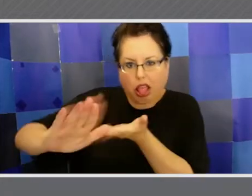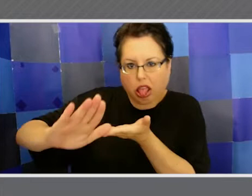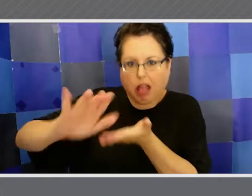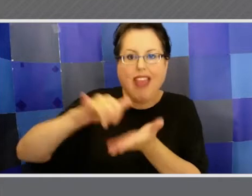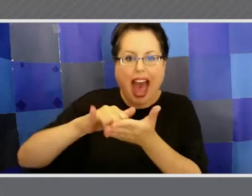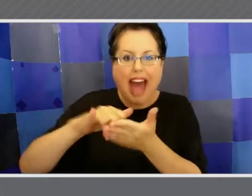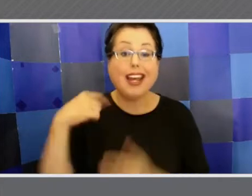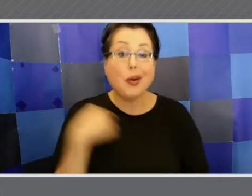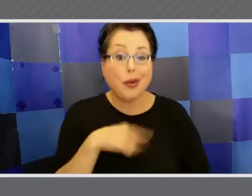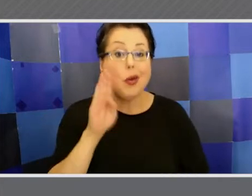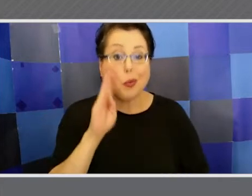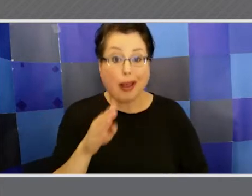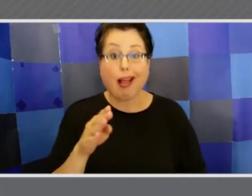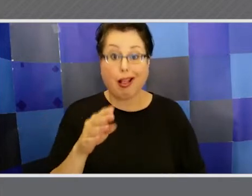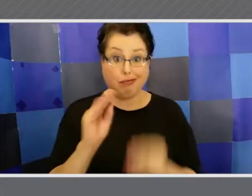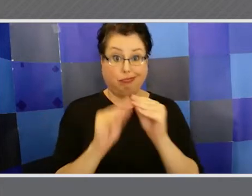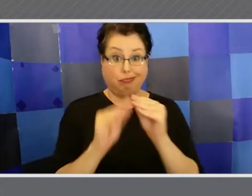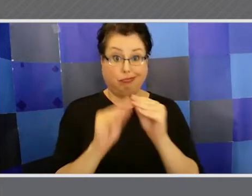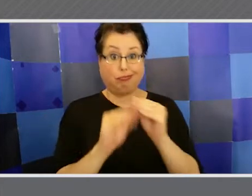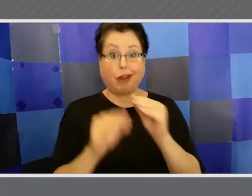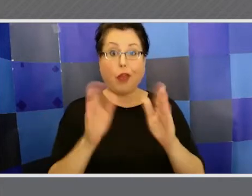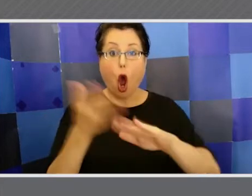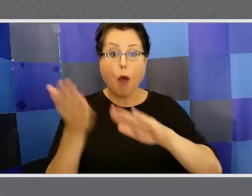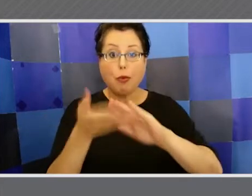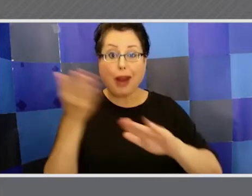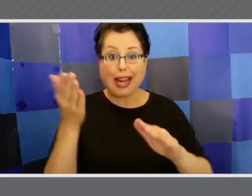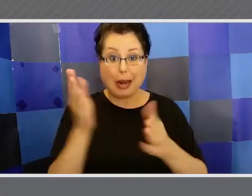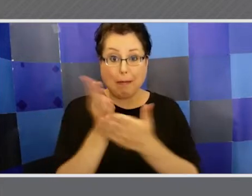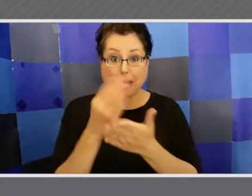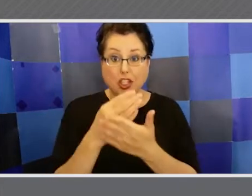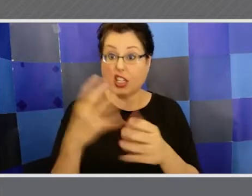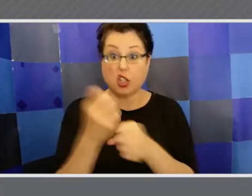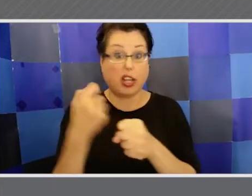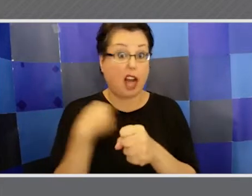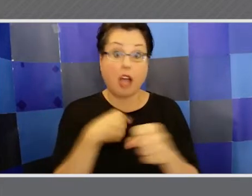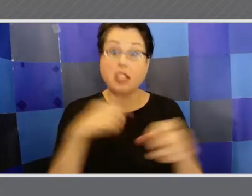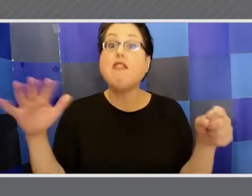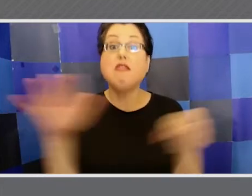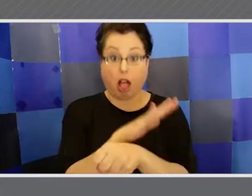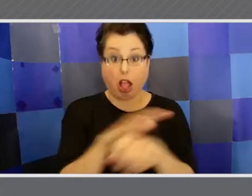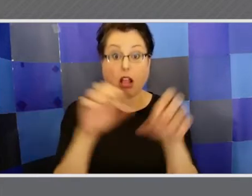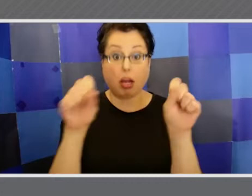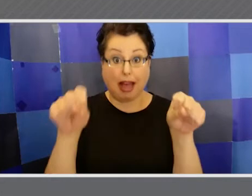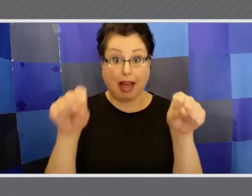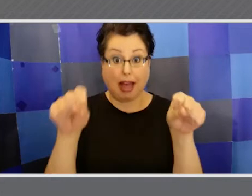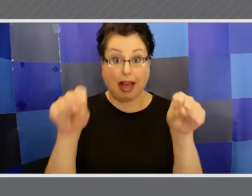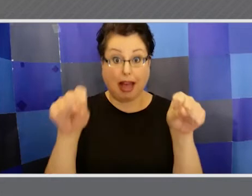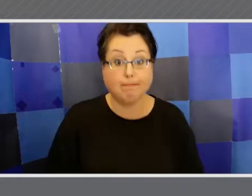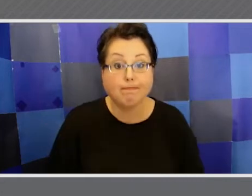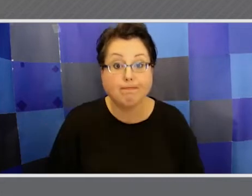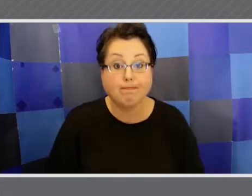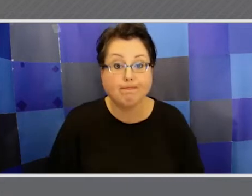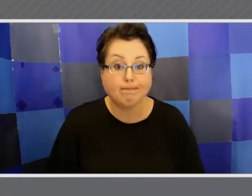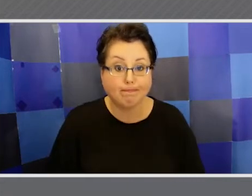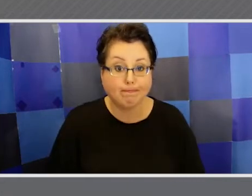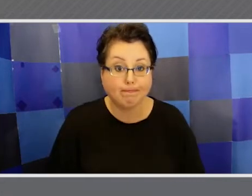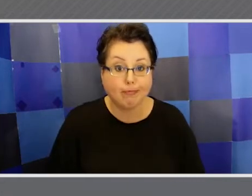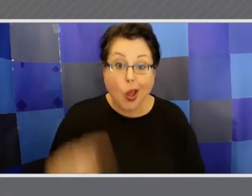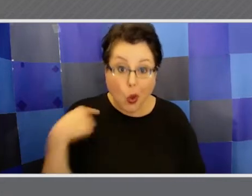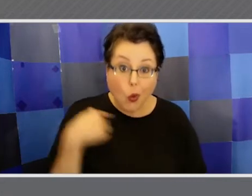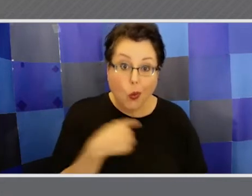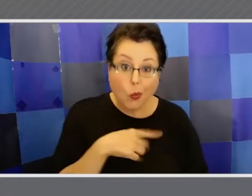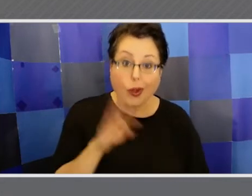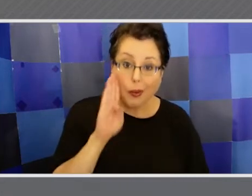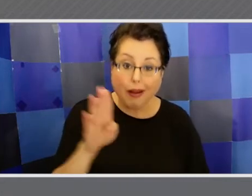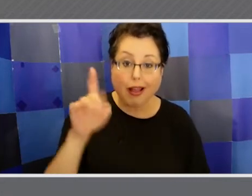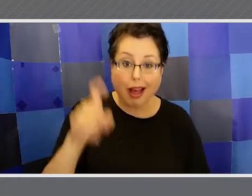budget as it needs to be to get us back to full capacity. We will have to revisit